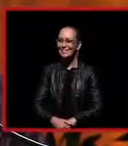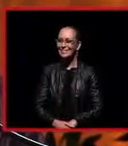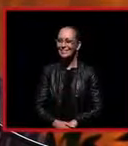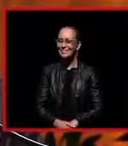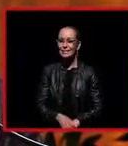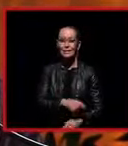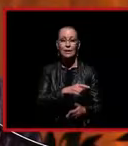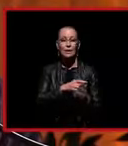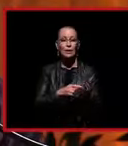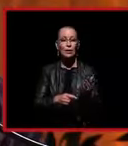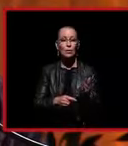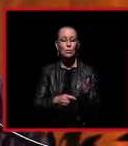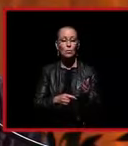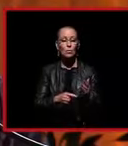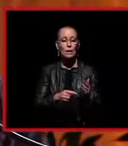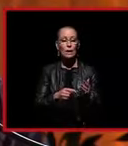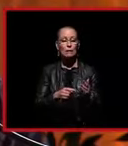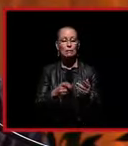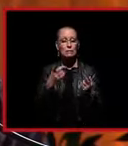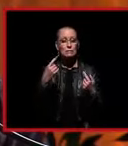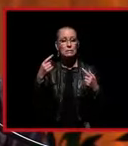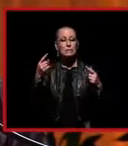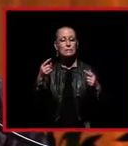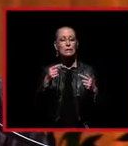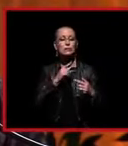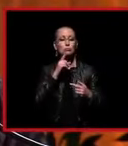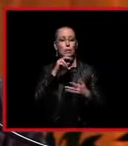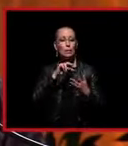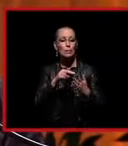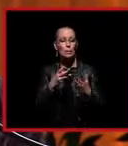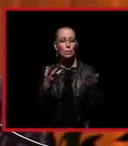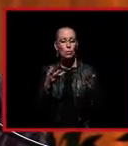What is Real Success by Tim Connor?